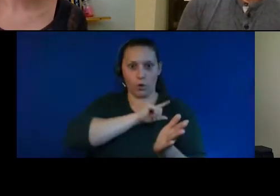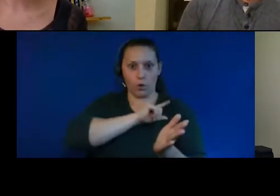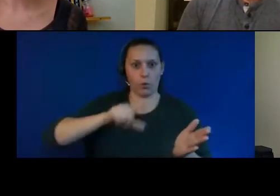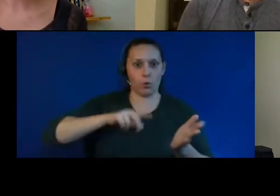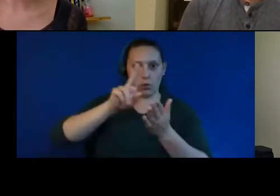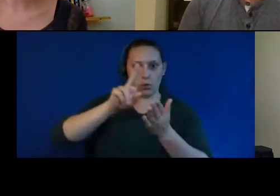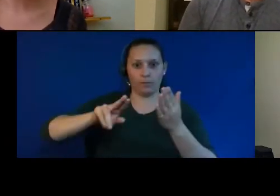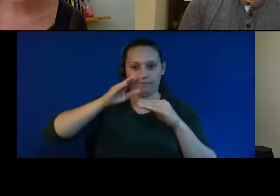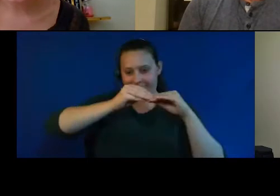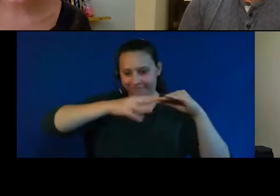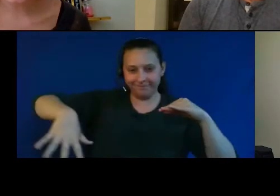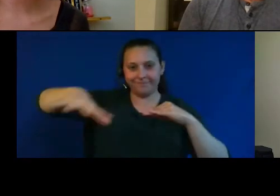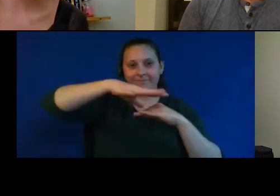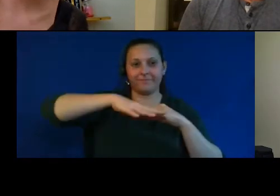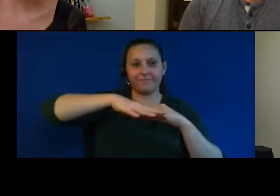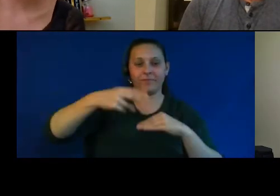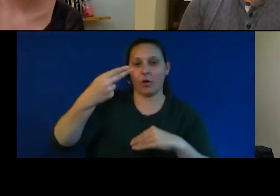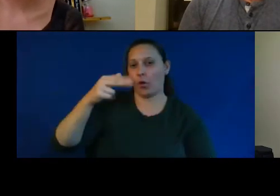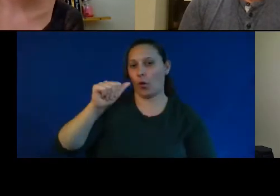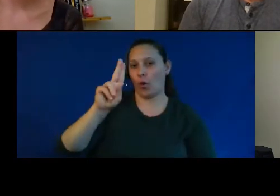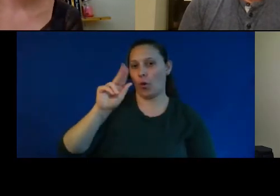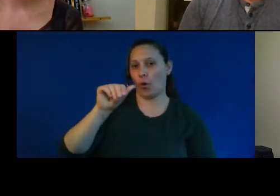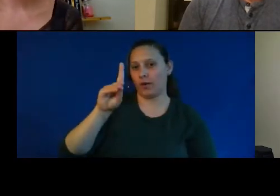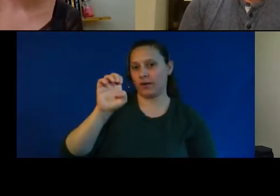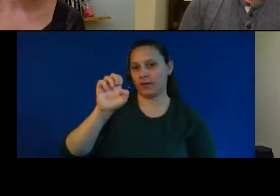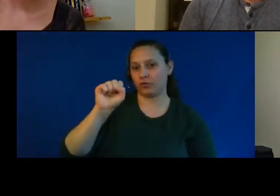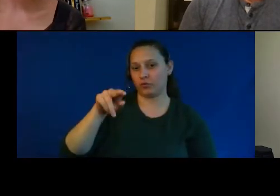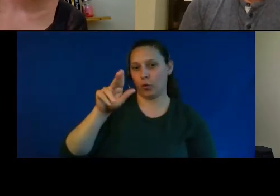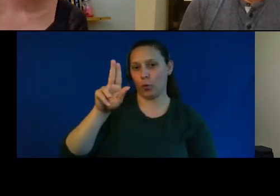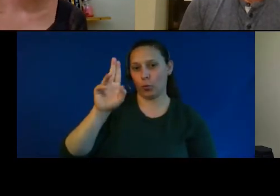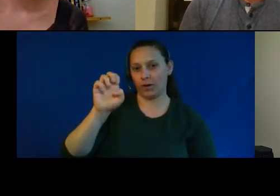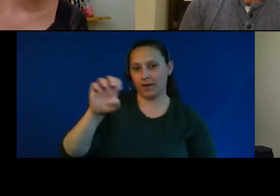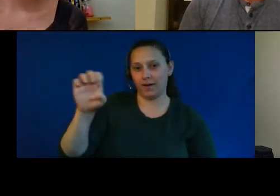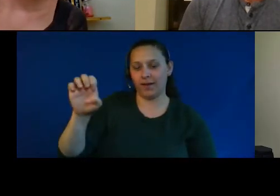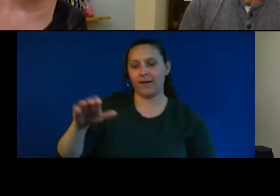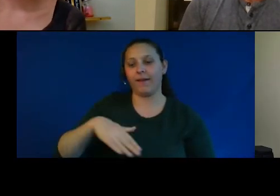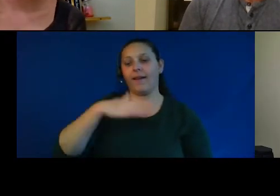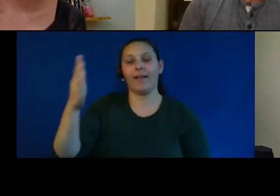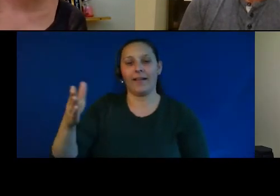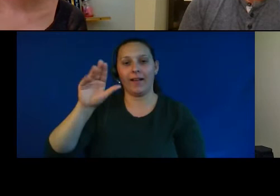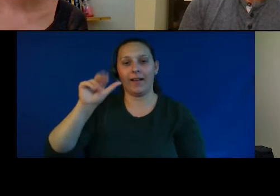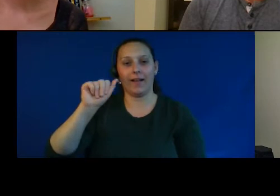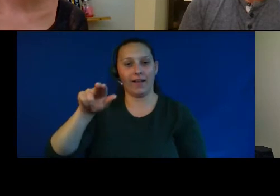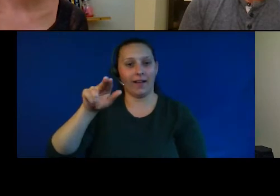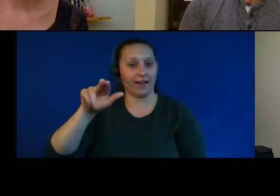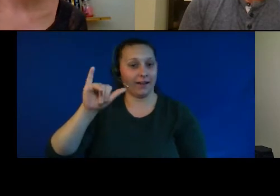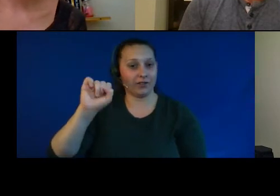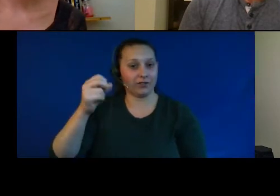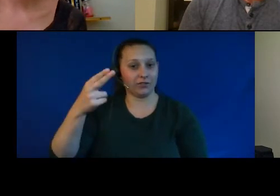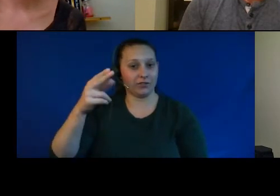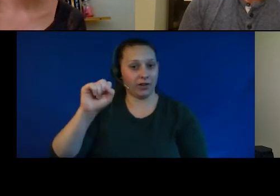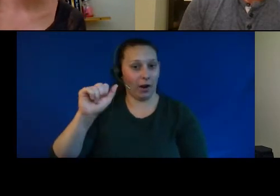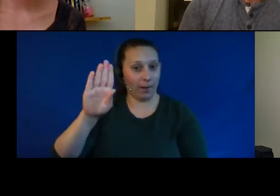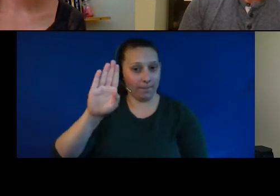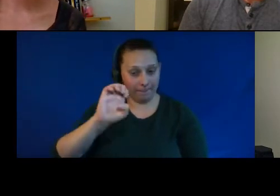traditional land of the Haudenosaunee and Anishinaabe peoples, and we are very fortunate to be able to live,